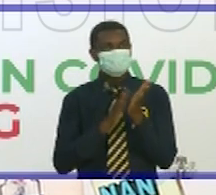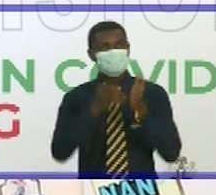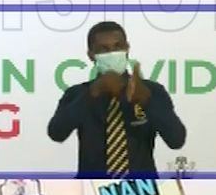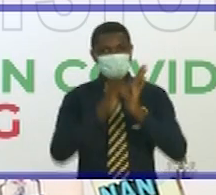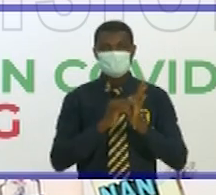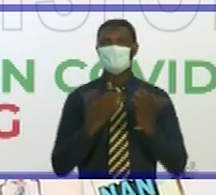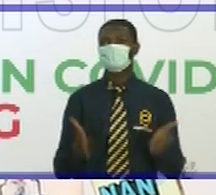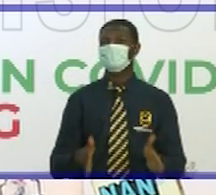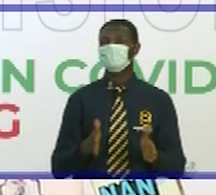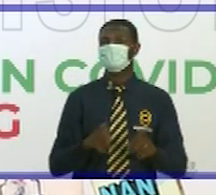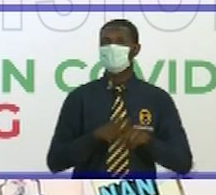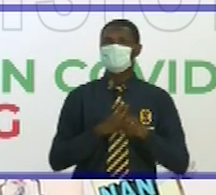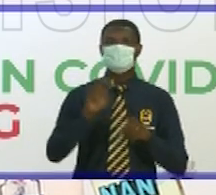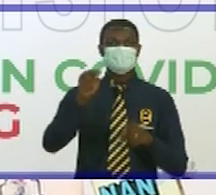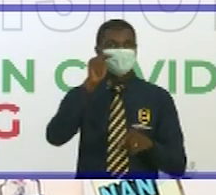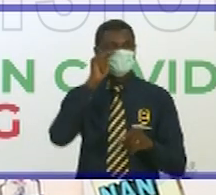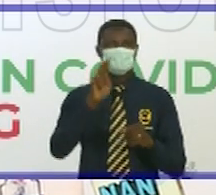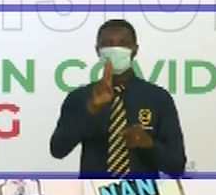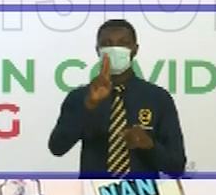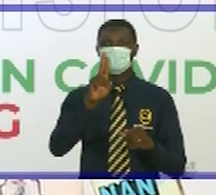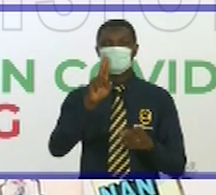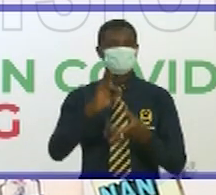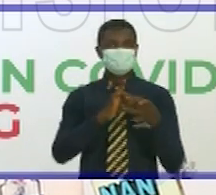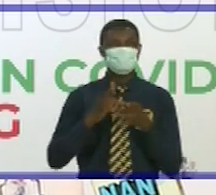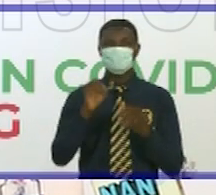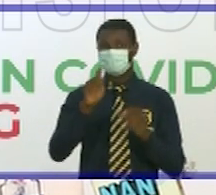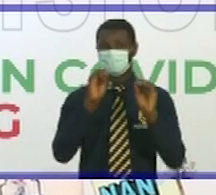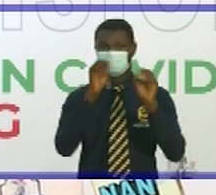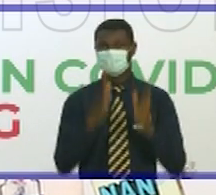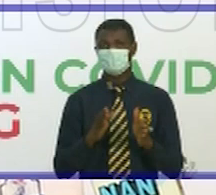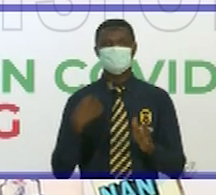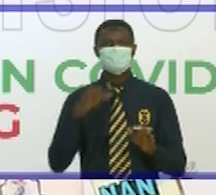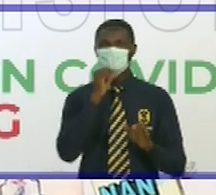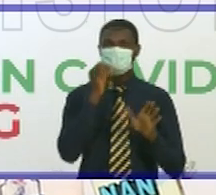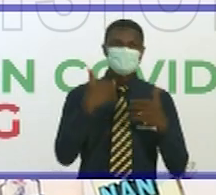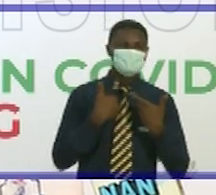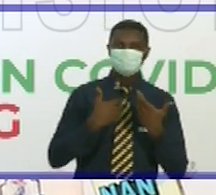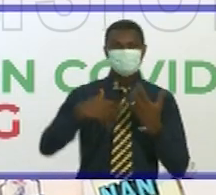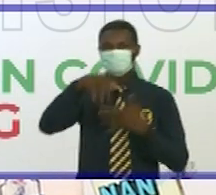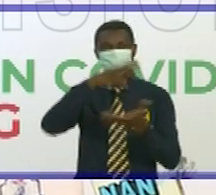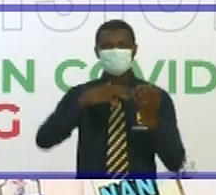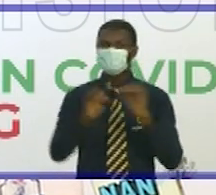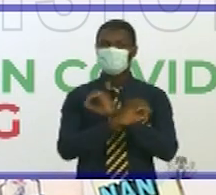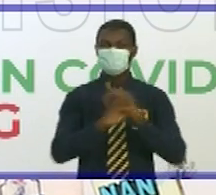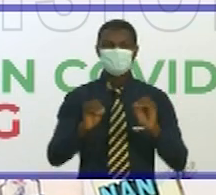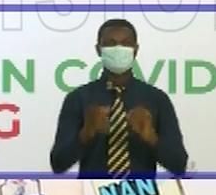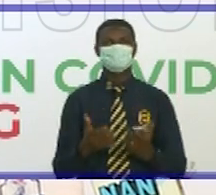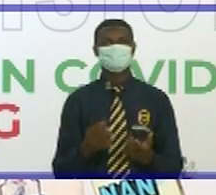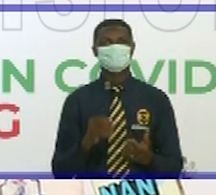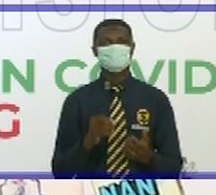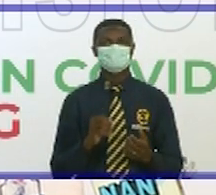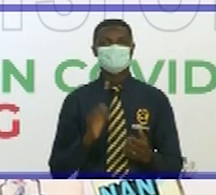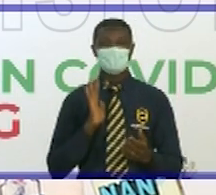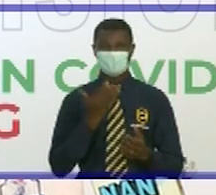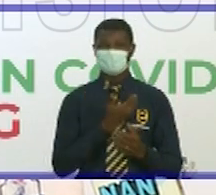the Nigerian Union of Teachers. So there is no controversy. The Ministry of Education has at no